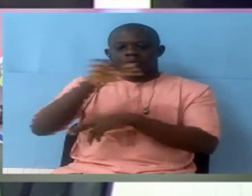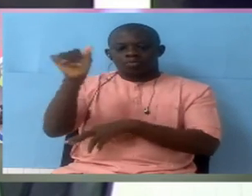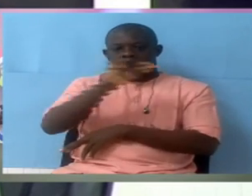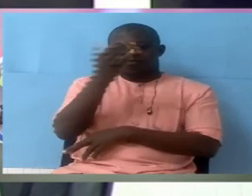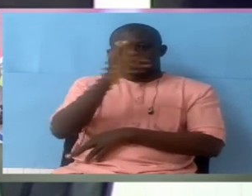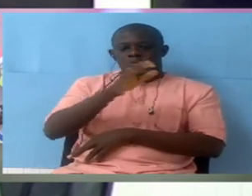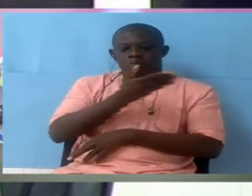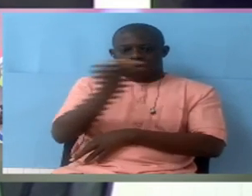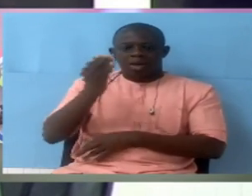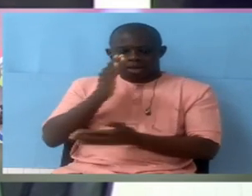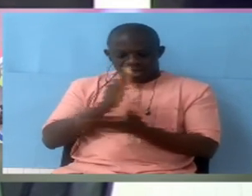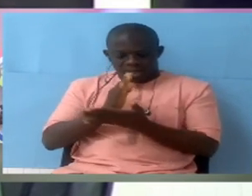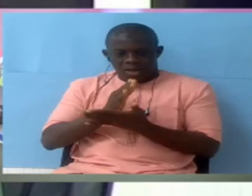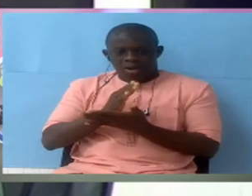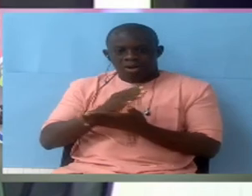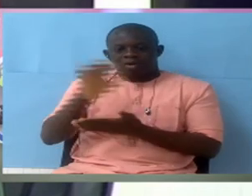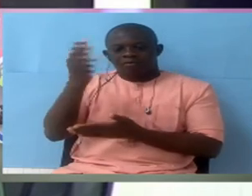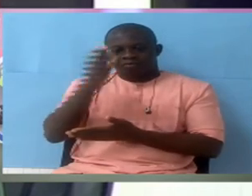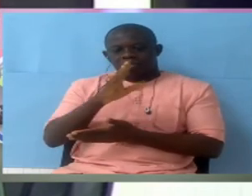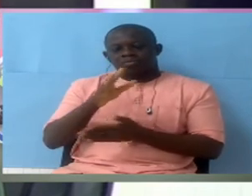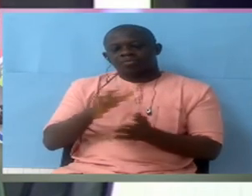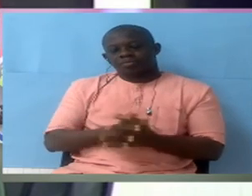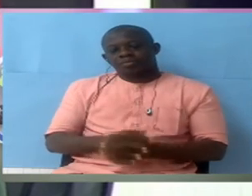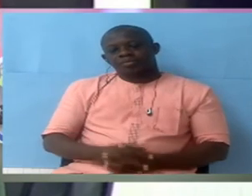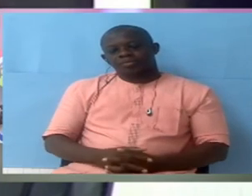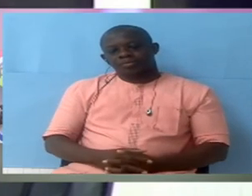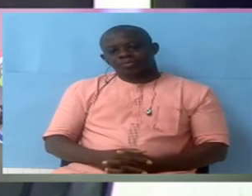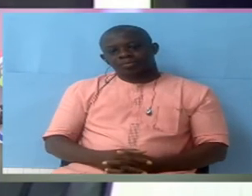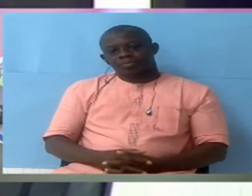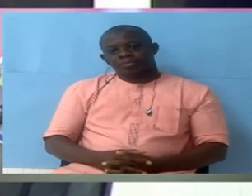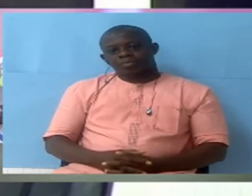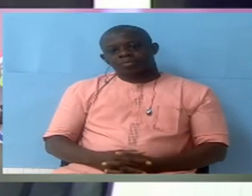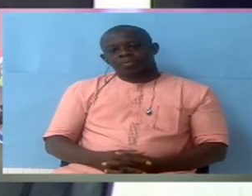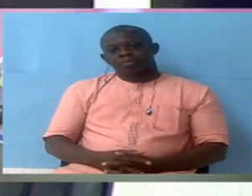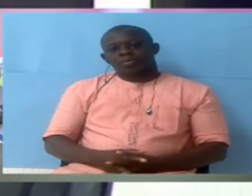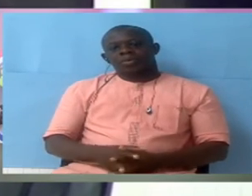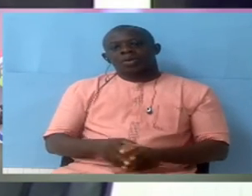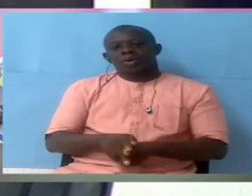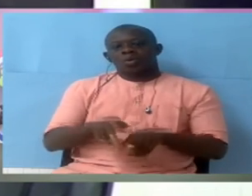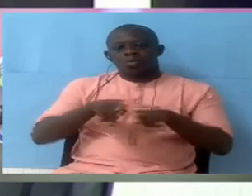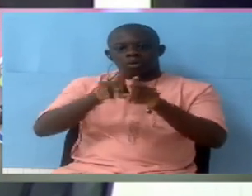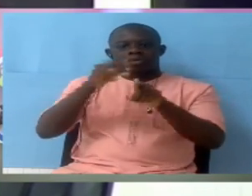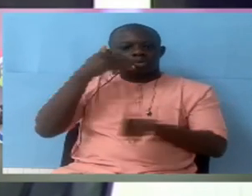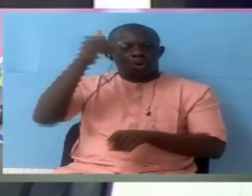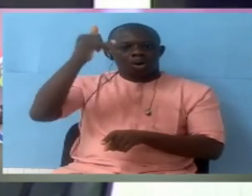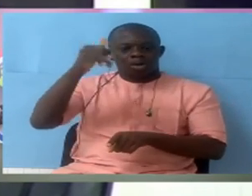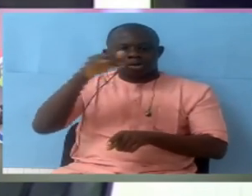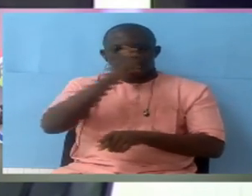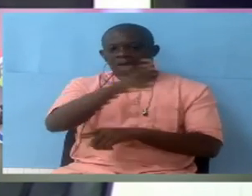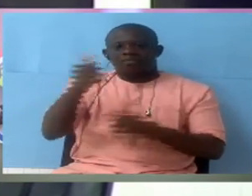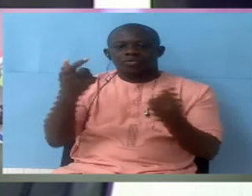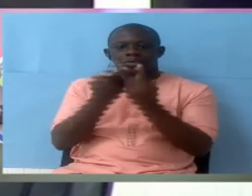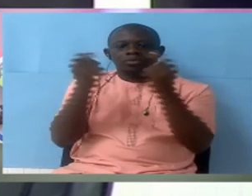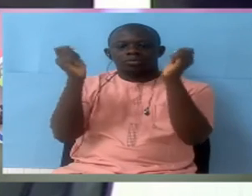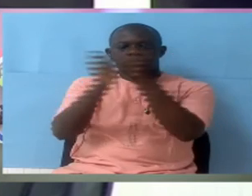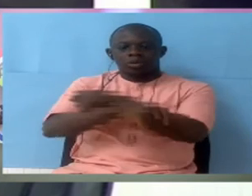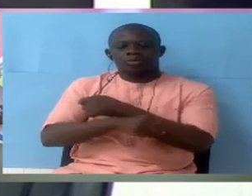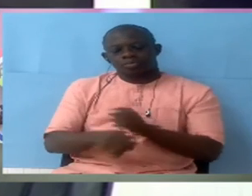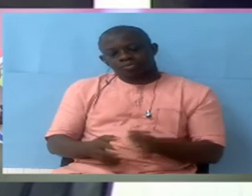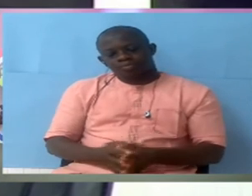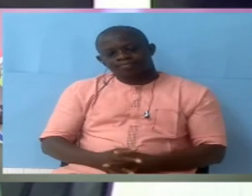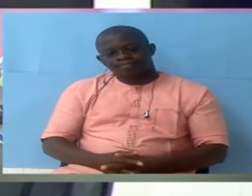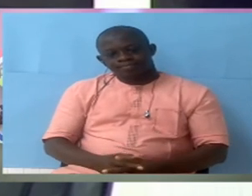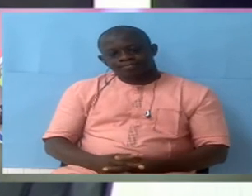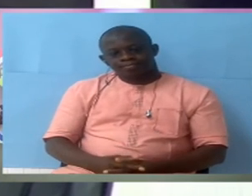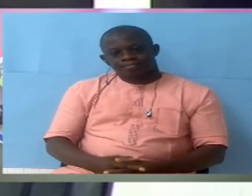dogal yalla la dina am ño xamne dañoo delu fañ baye ko. With telephone calls everything was changed. Telephone call bu ñew rek yep